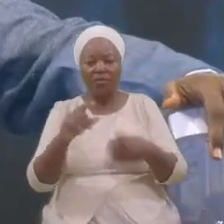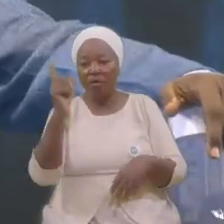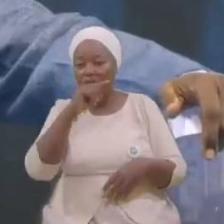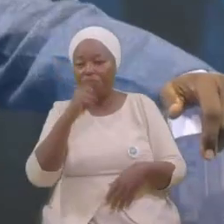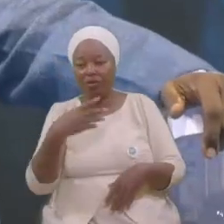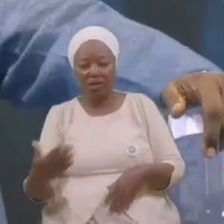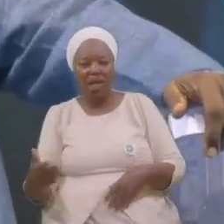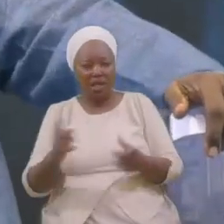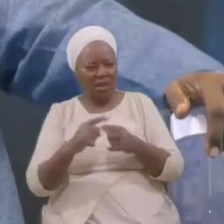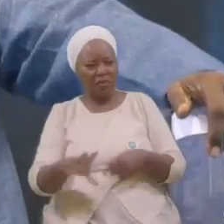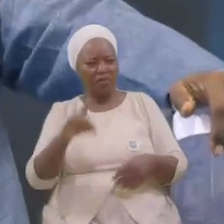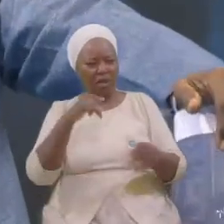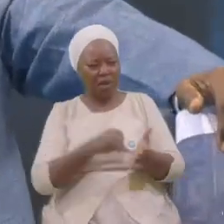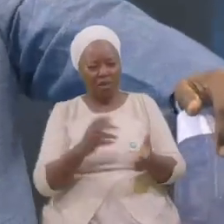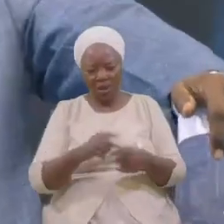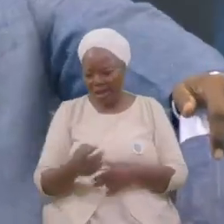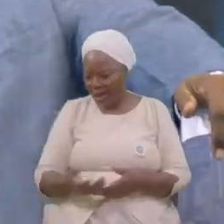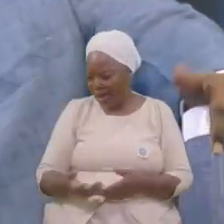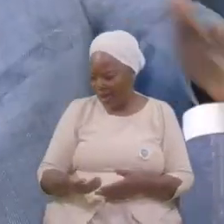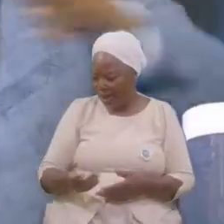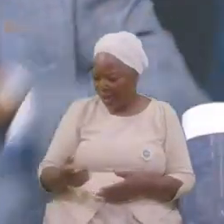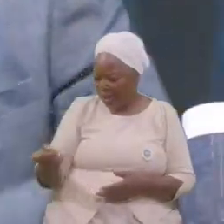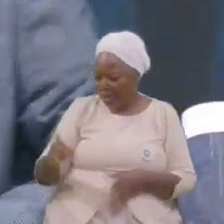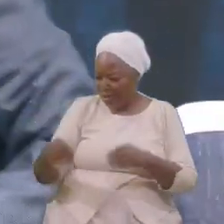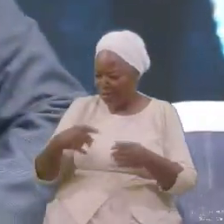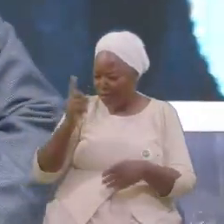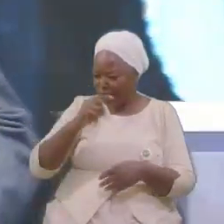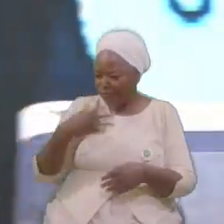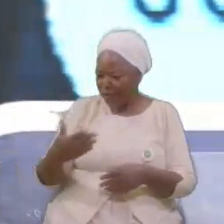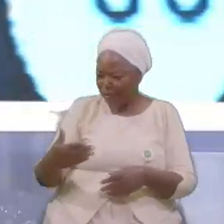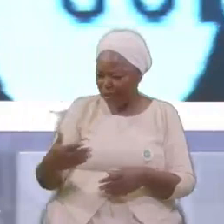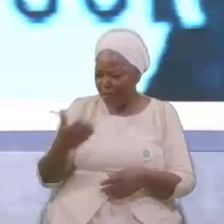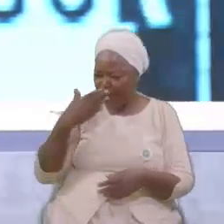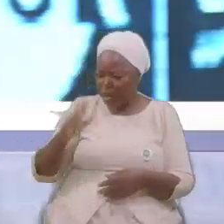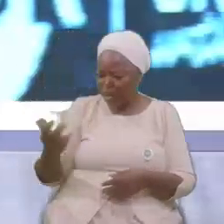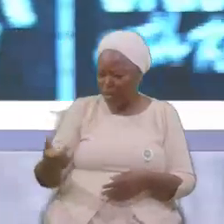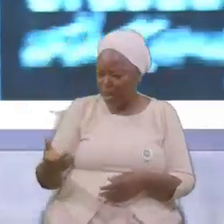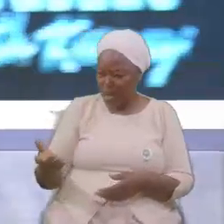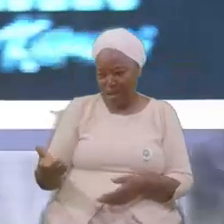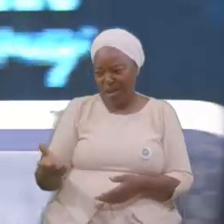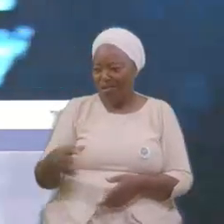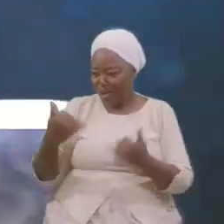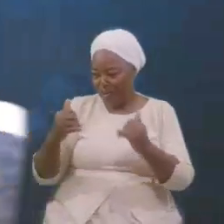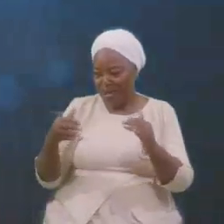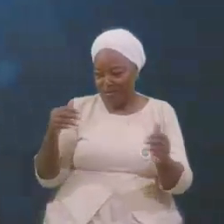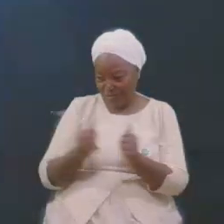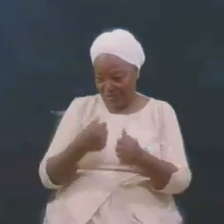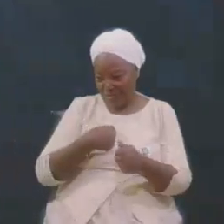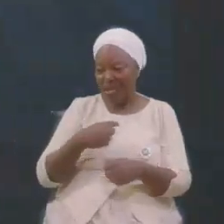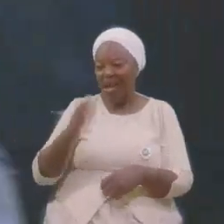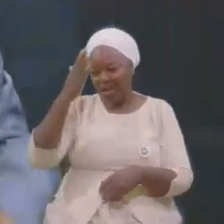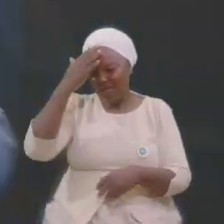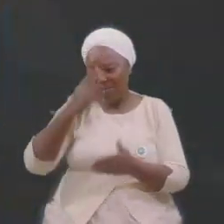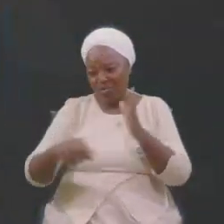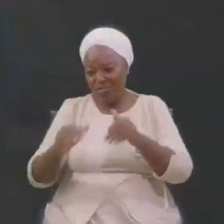discover, look at this man. You know, he's playing with his life. He gave me